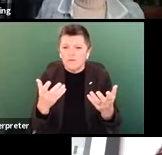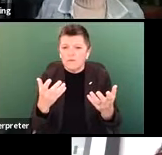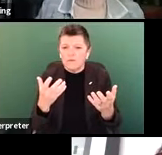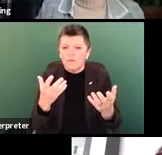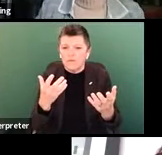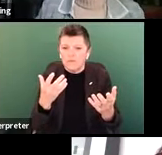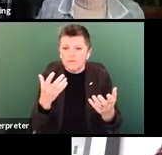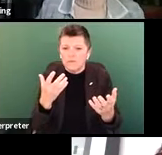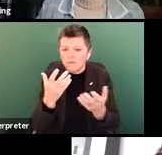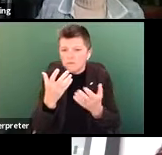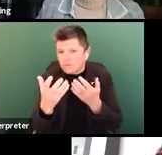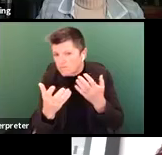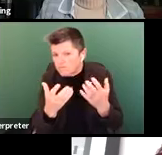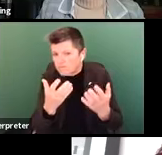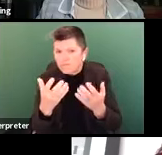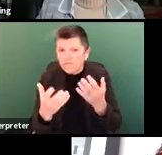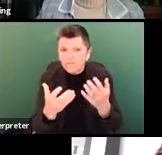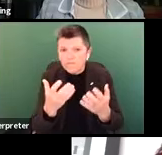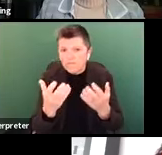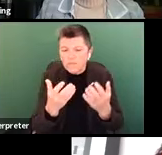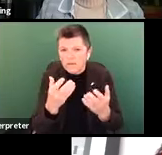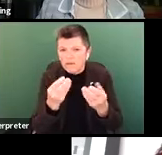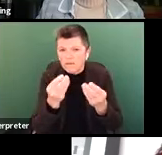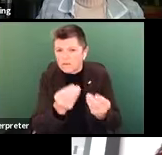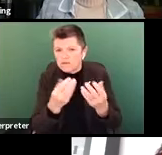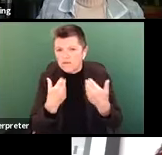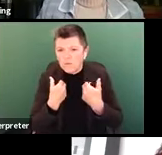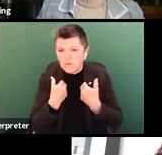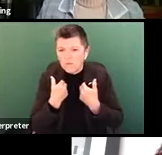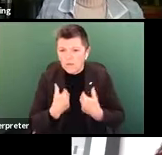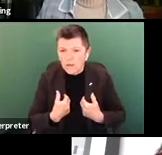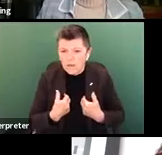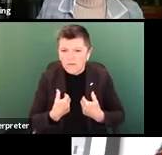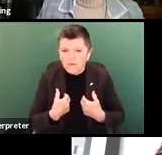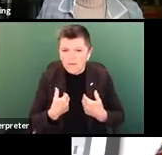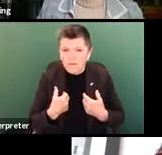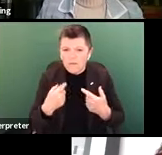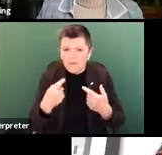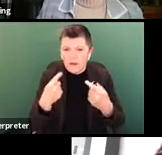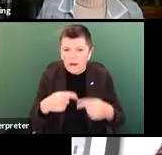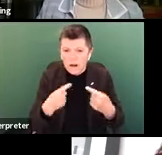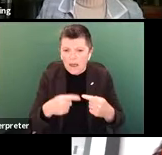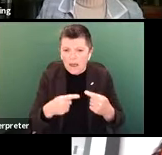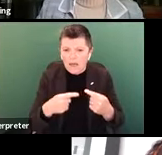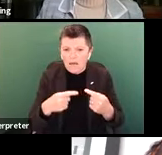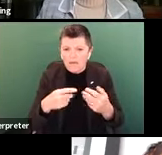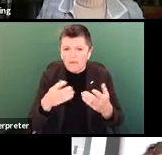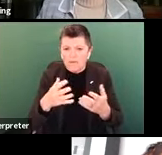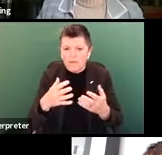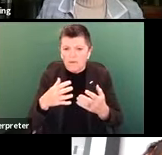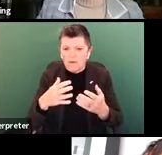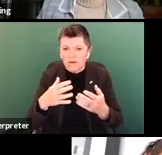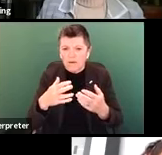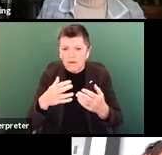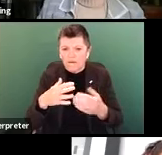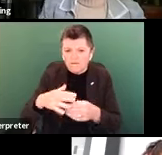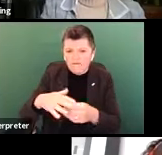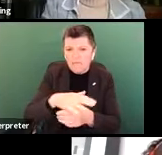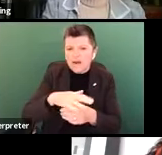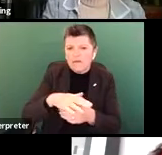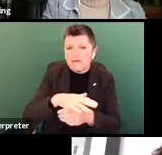and allowing the population of the families to save